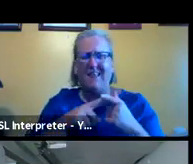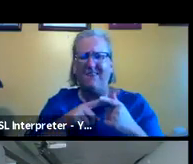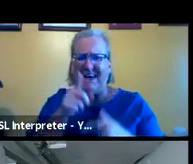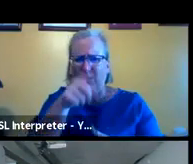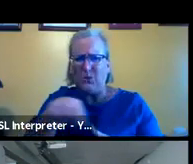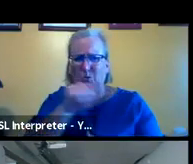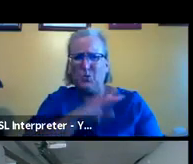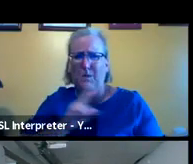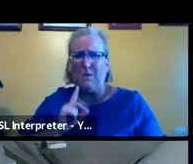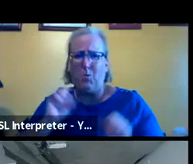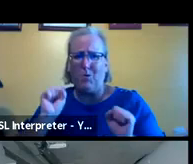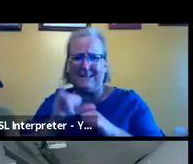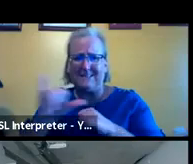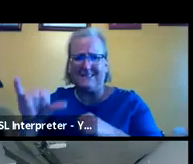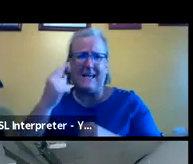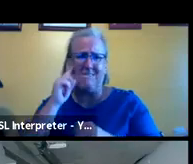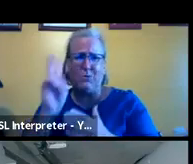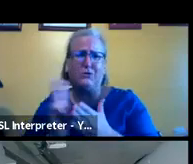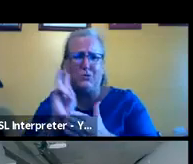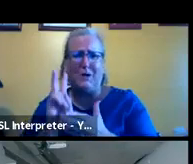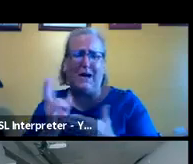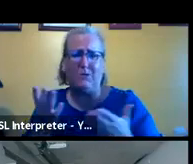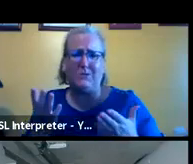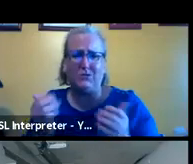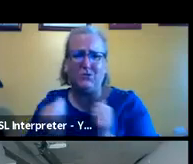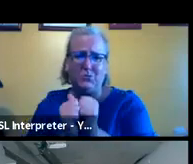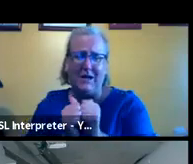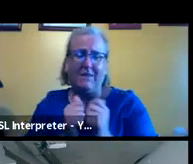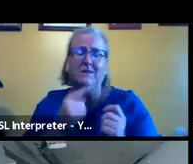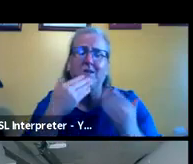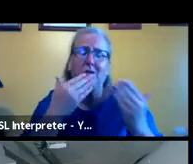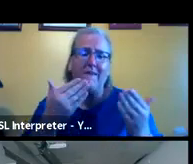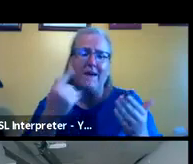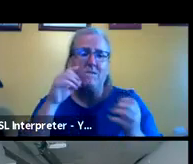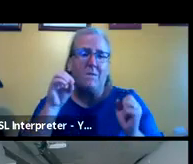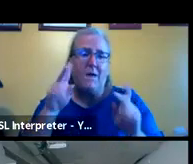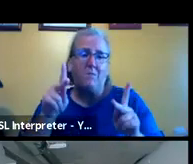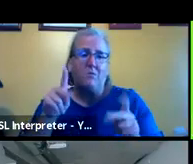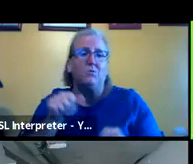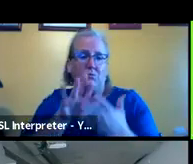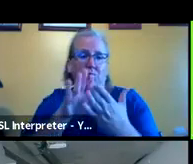for 2. Thank you for giving me this opportunity to address you this evening.